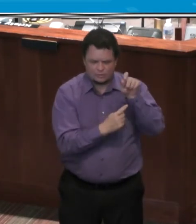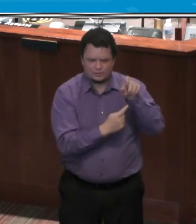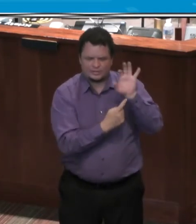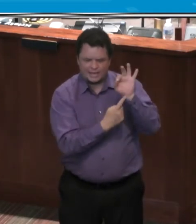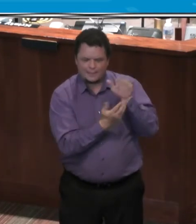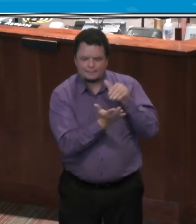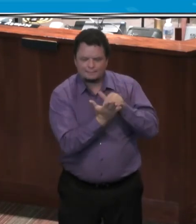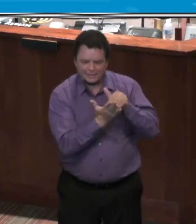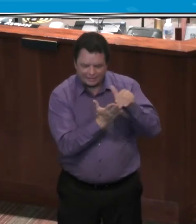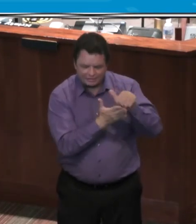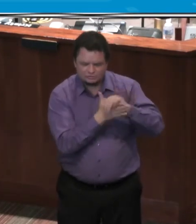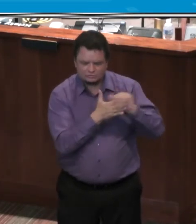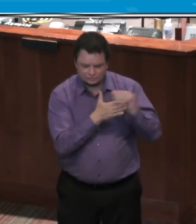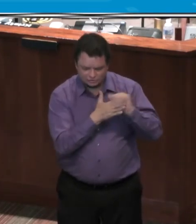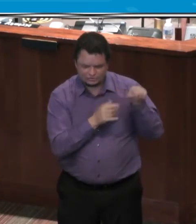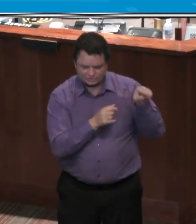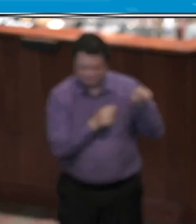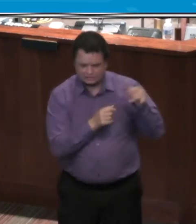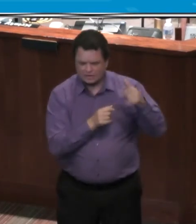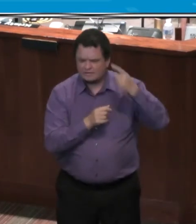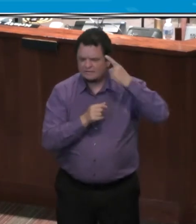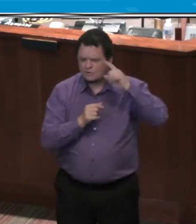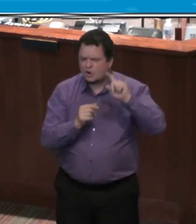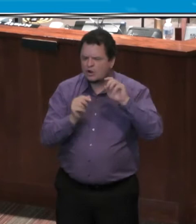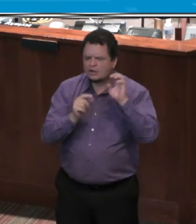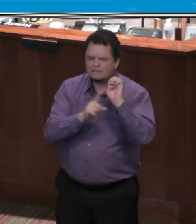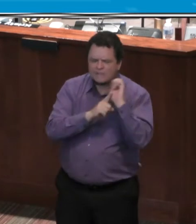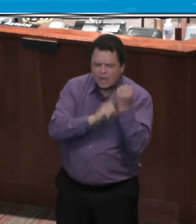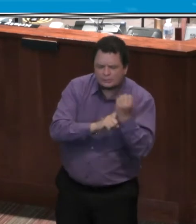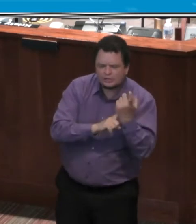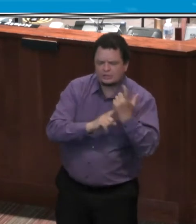on out. Effective today.